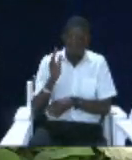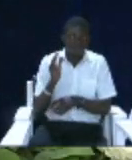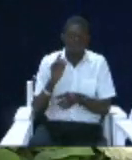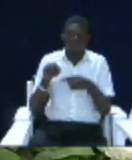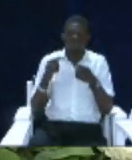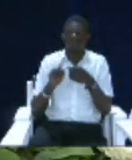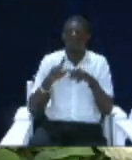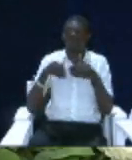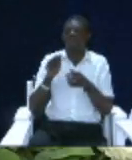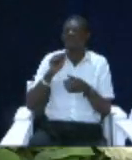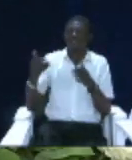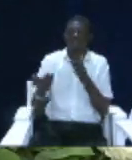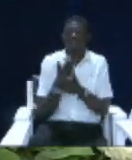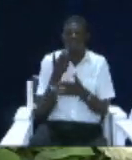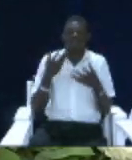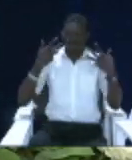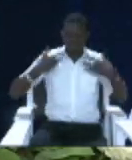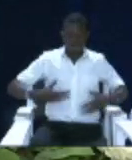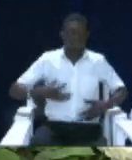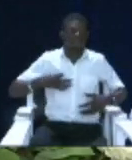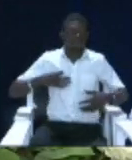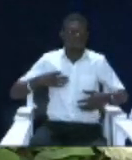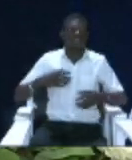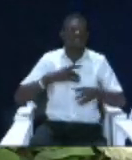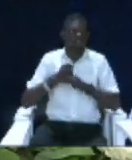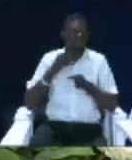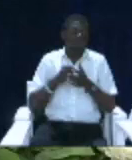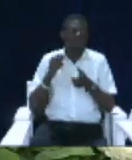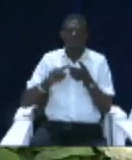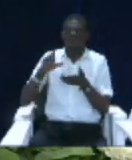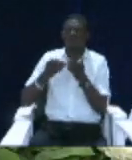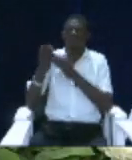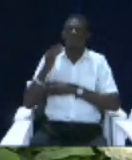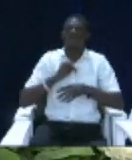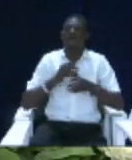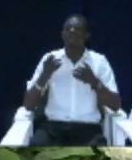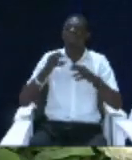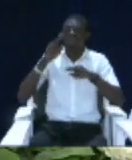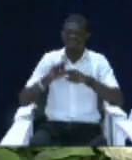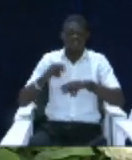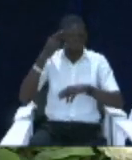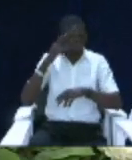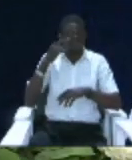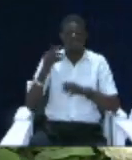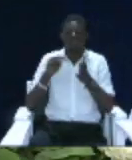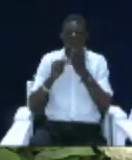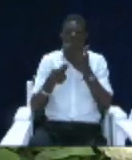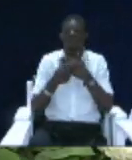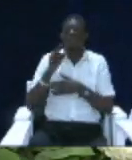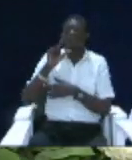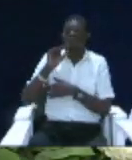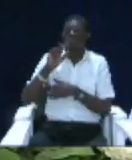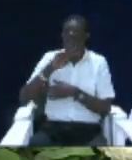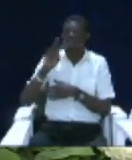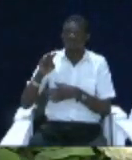going to give you a new garment. I claim that too. To the glory of the Lord, I sat down for the November 2022